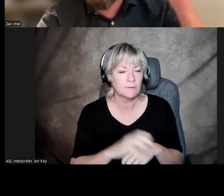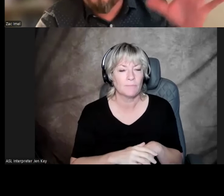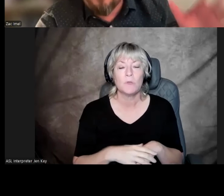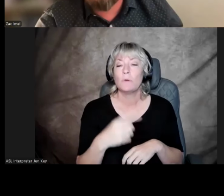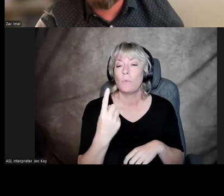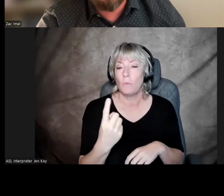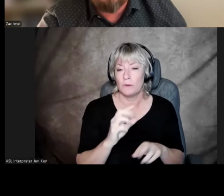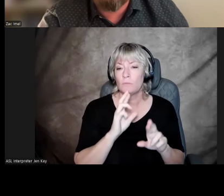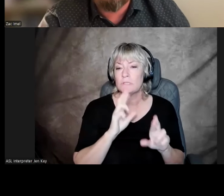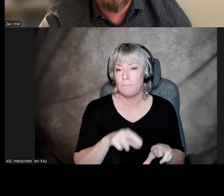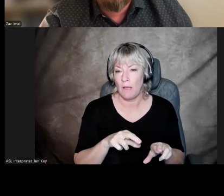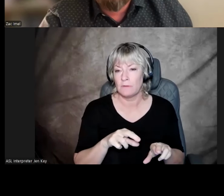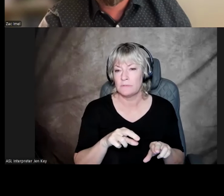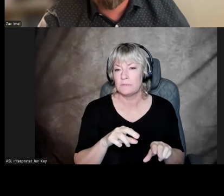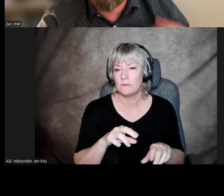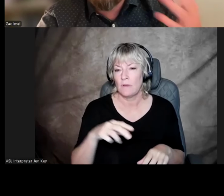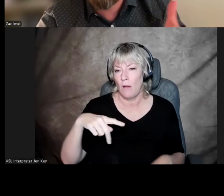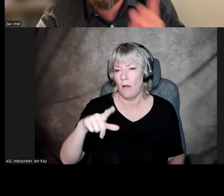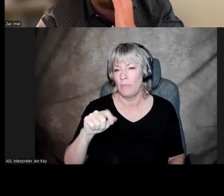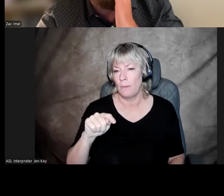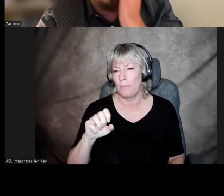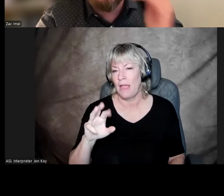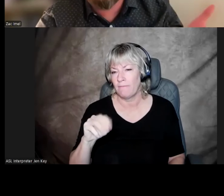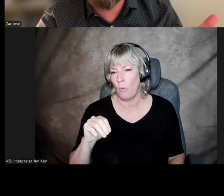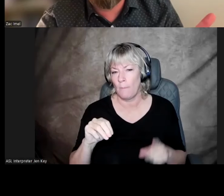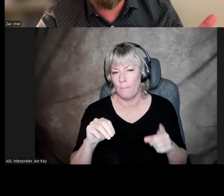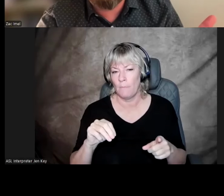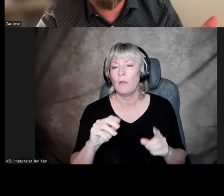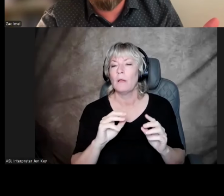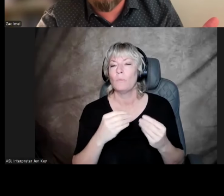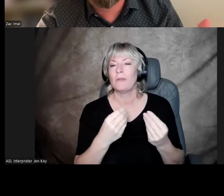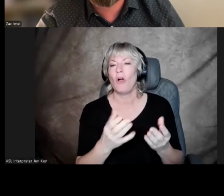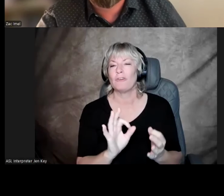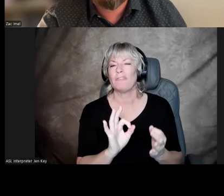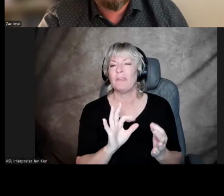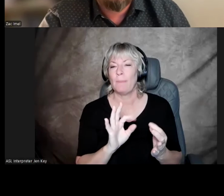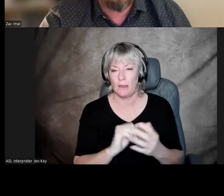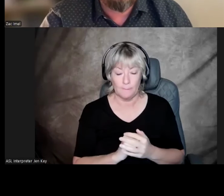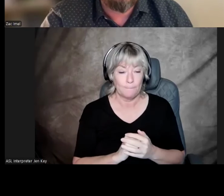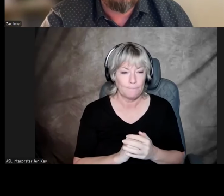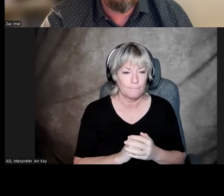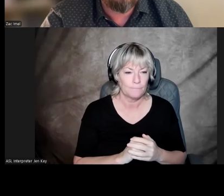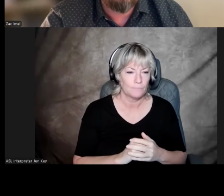response in our little platform where we give someone some feedback based on a reply.